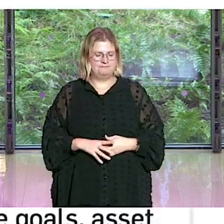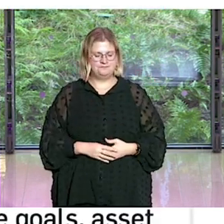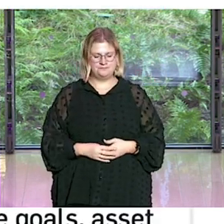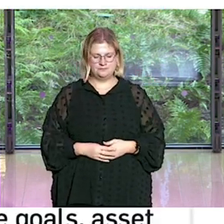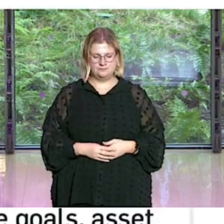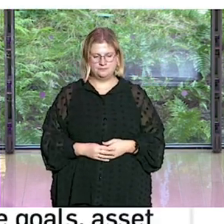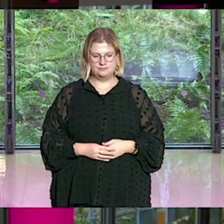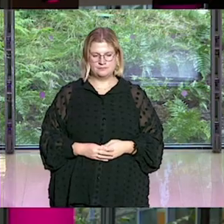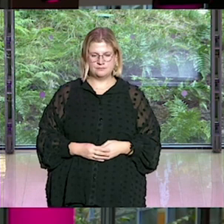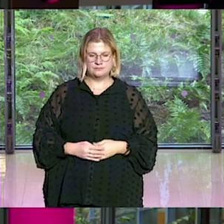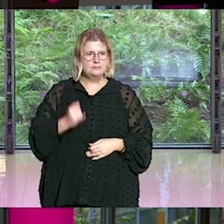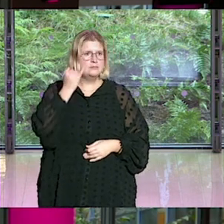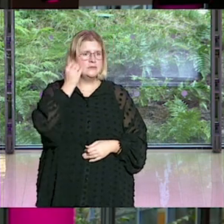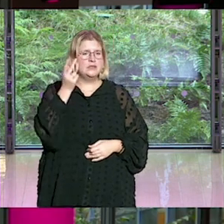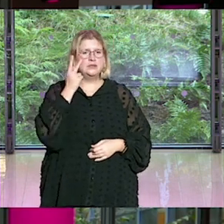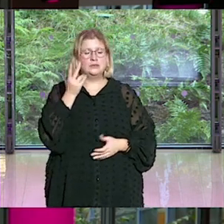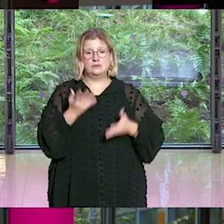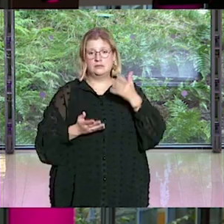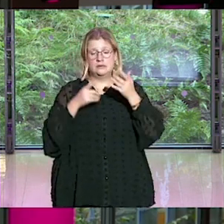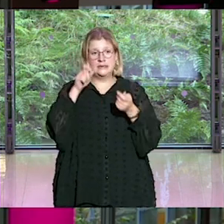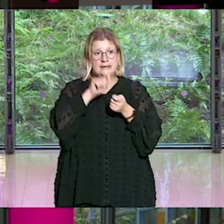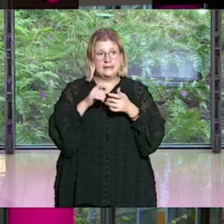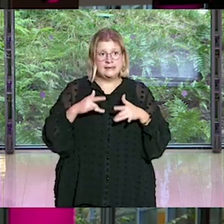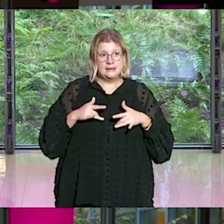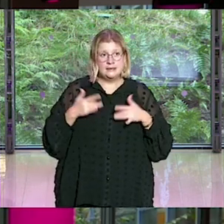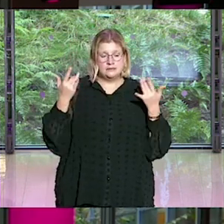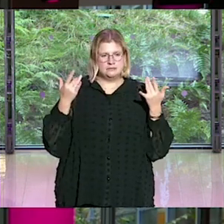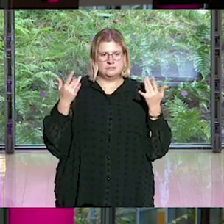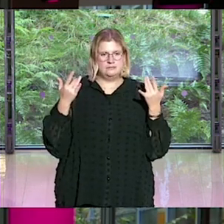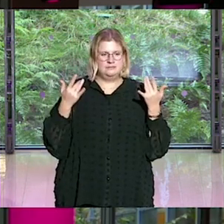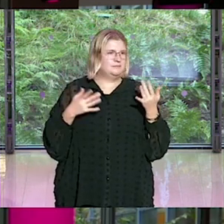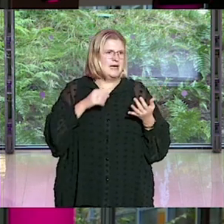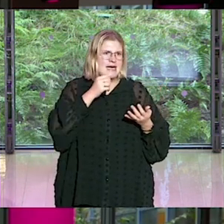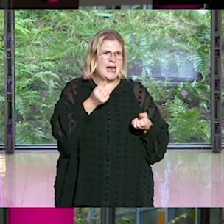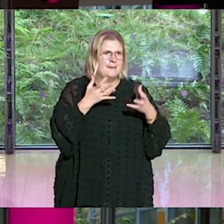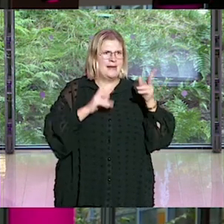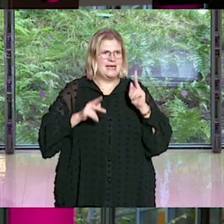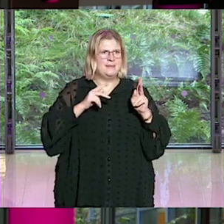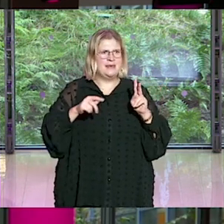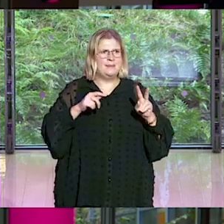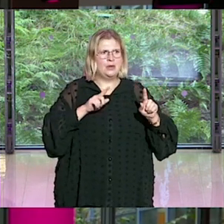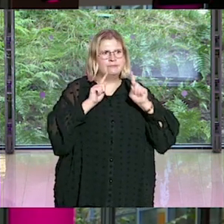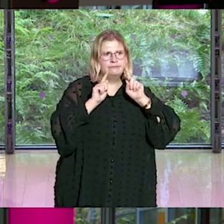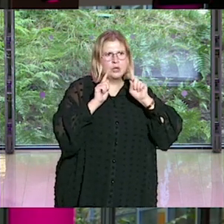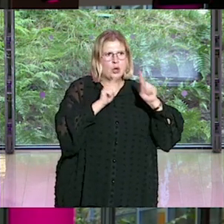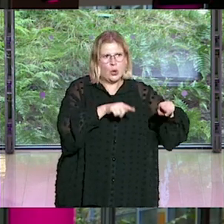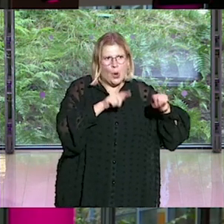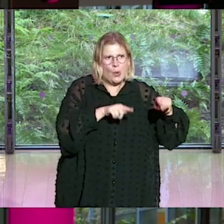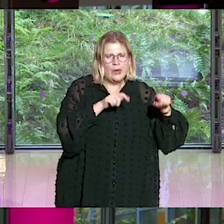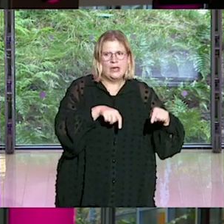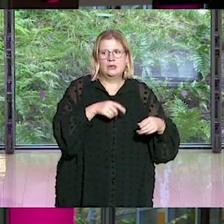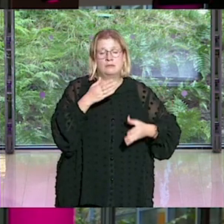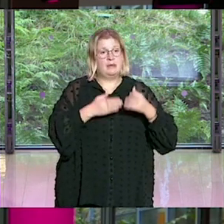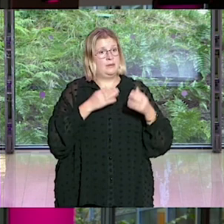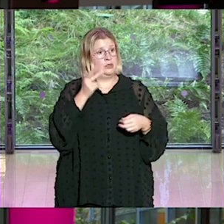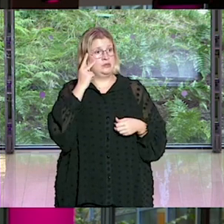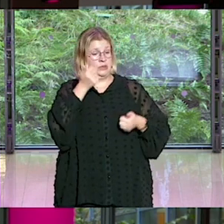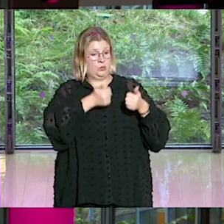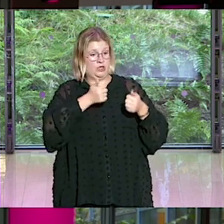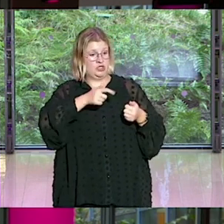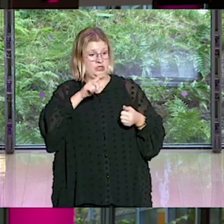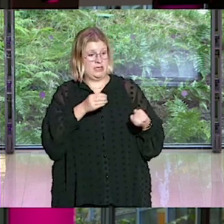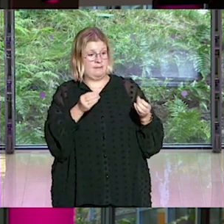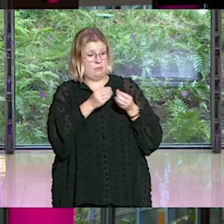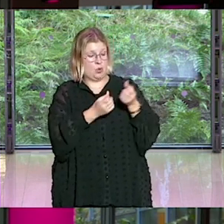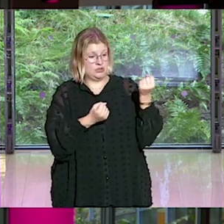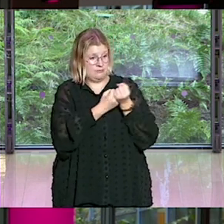So if you see that maybe a certain event isn't getting as much traffic, not only do you know what's going to need more support from a